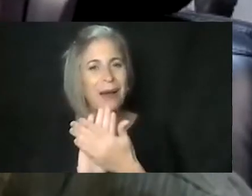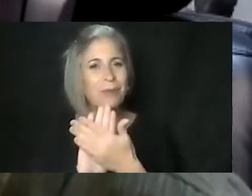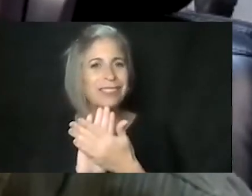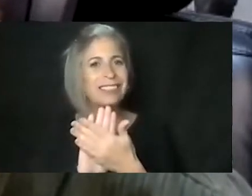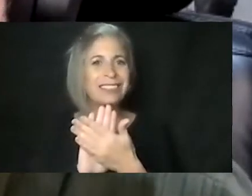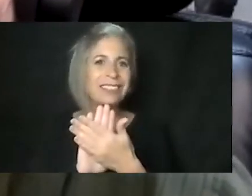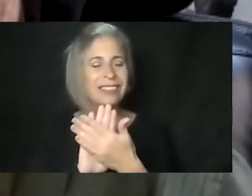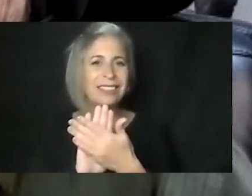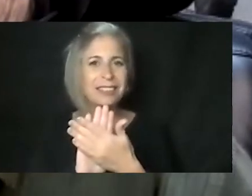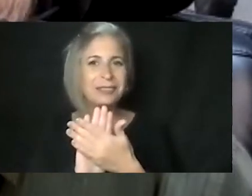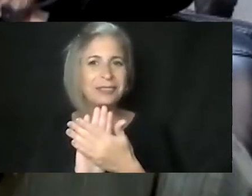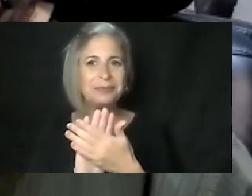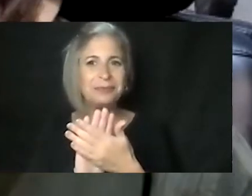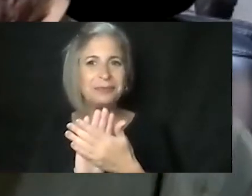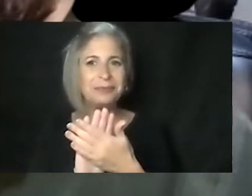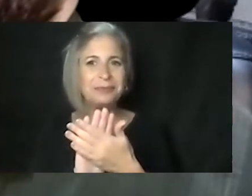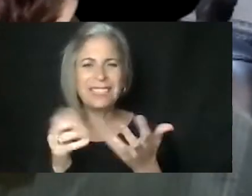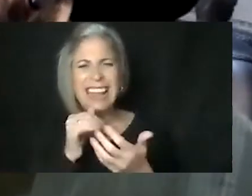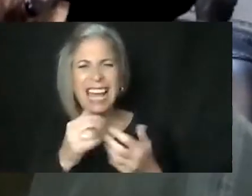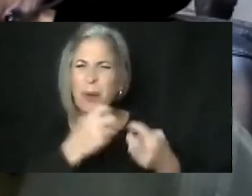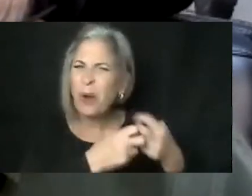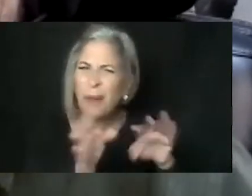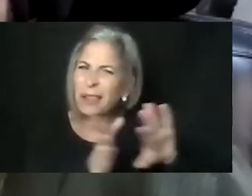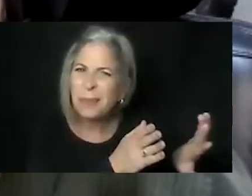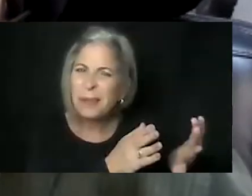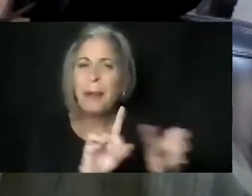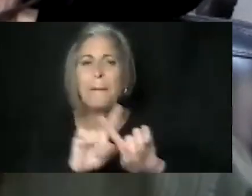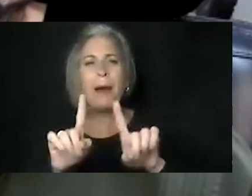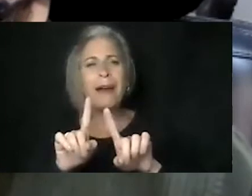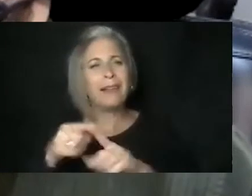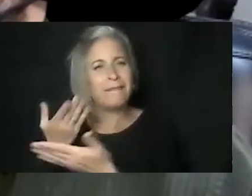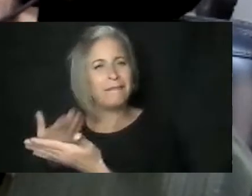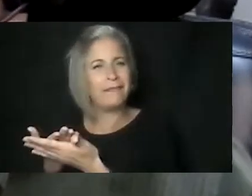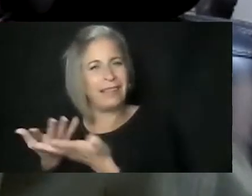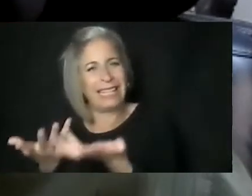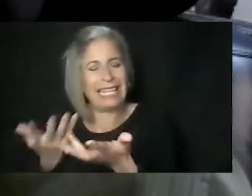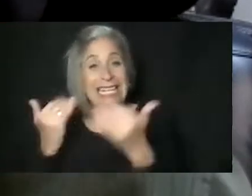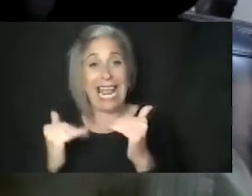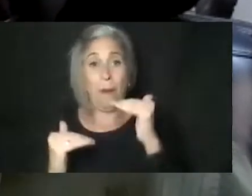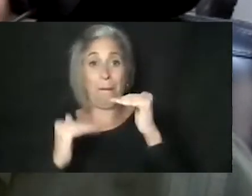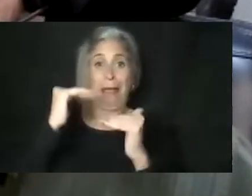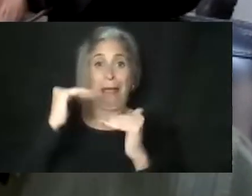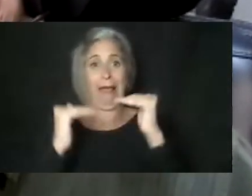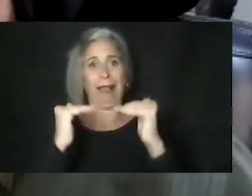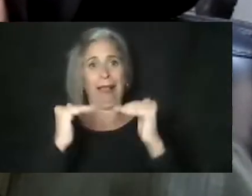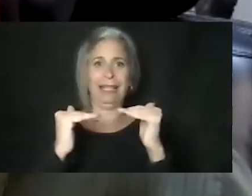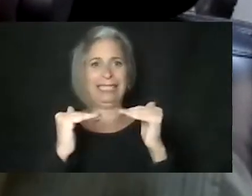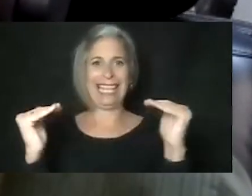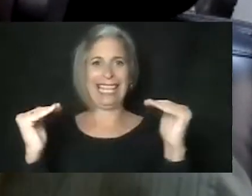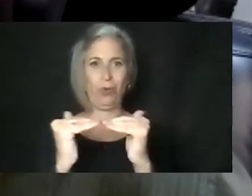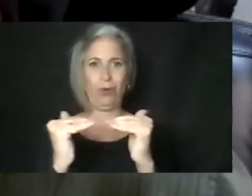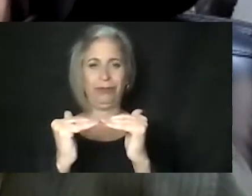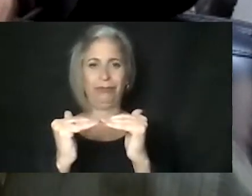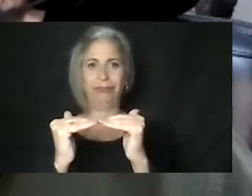a not really a problem, but the less it becomes a factor, because of course now balance kind of equals itself out,